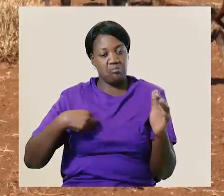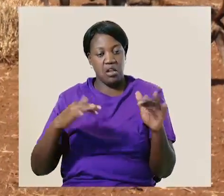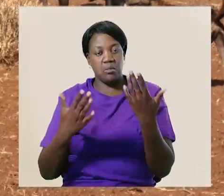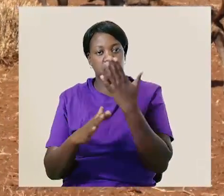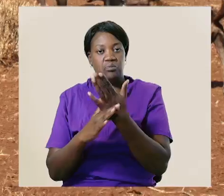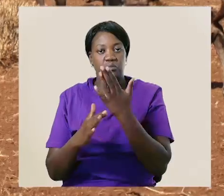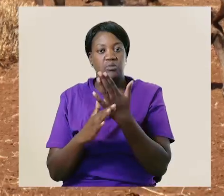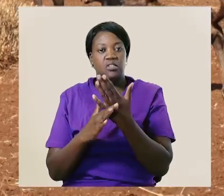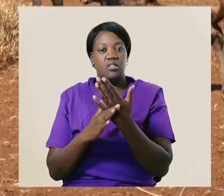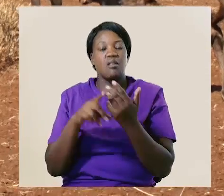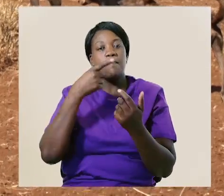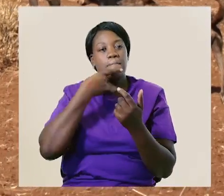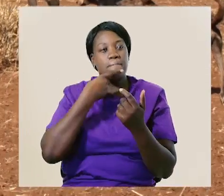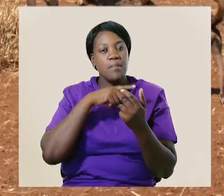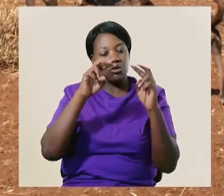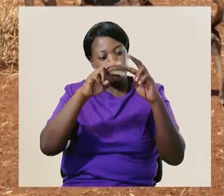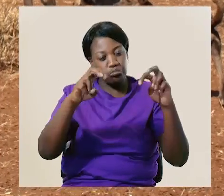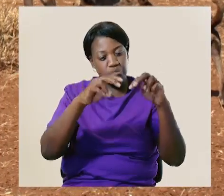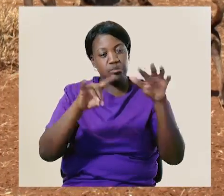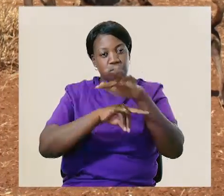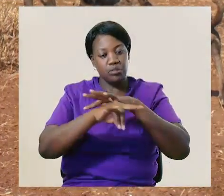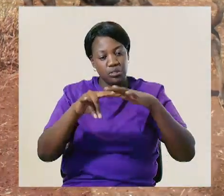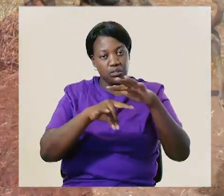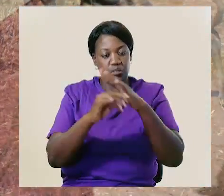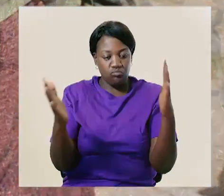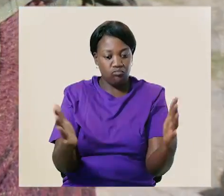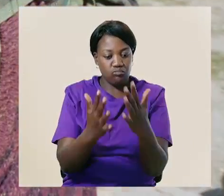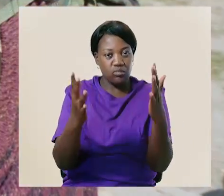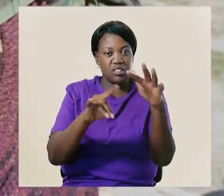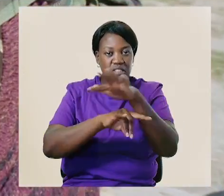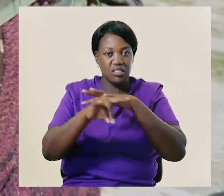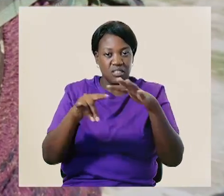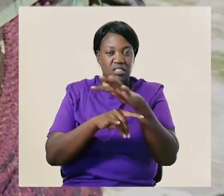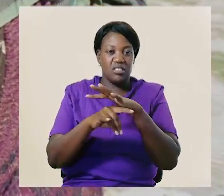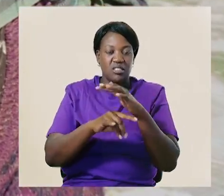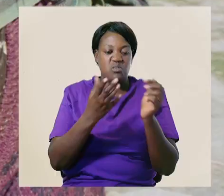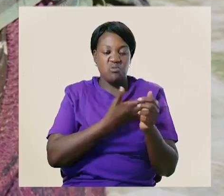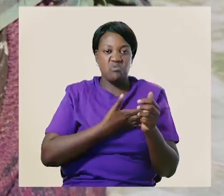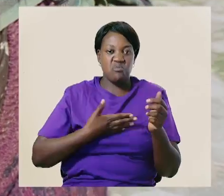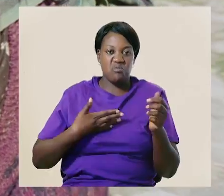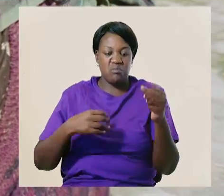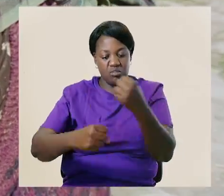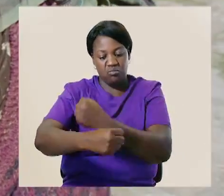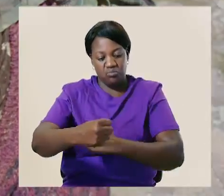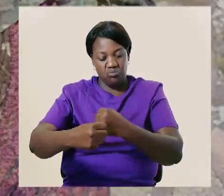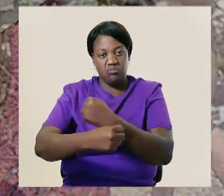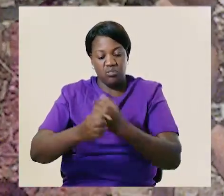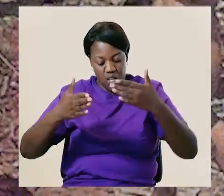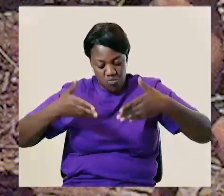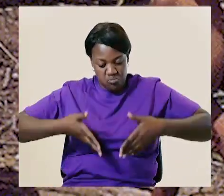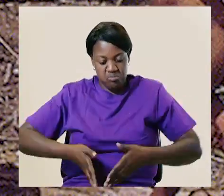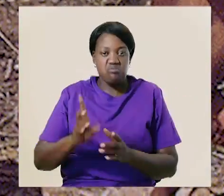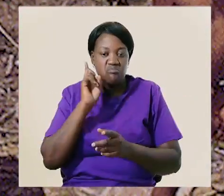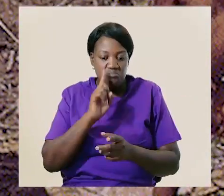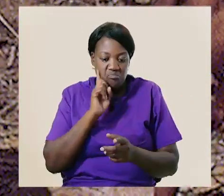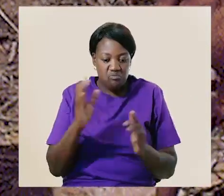The man did the hunting and the cattle rearing, and the woman cooked, gave birth, and reared children, and grew